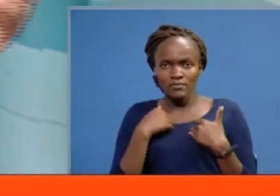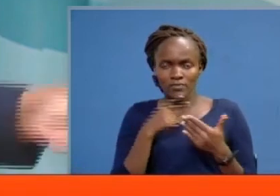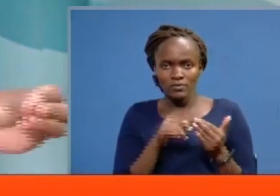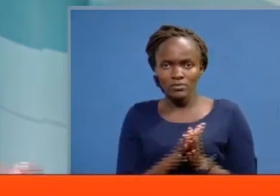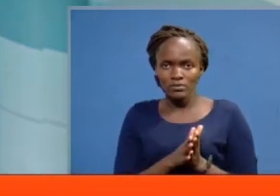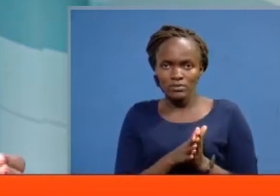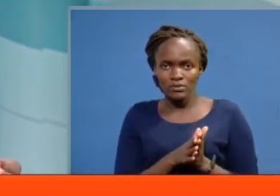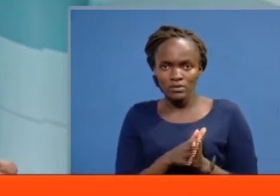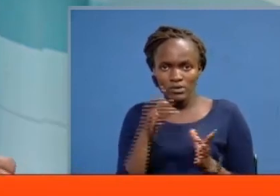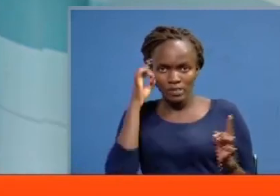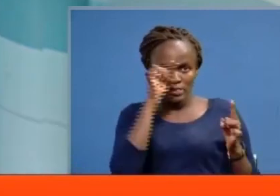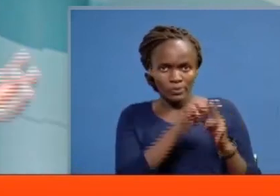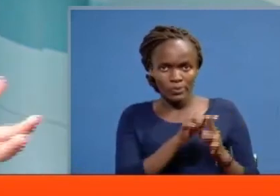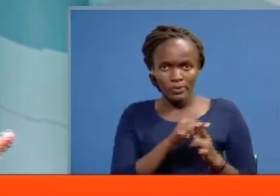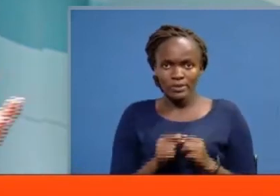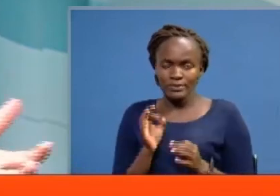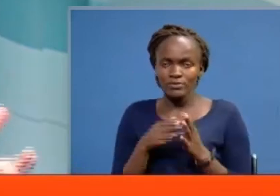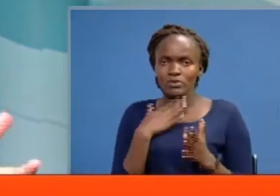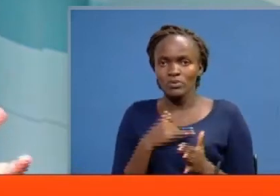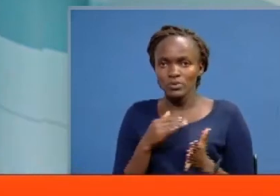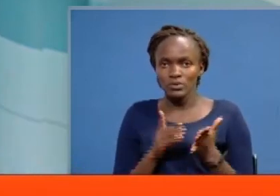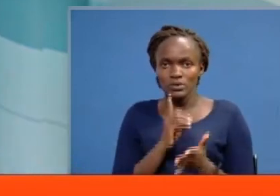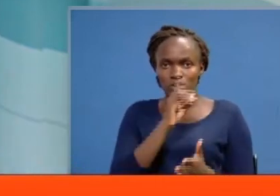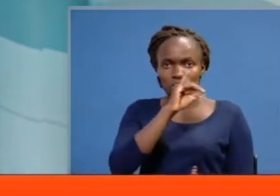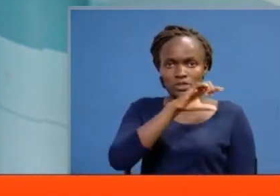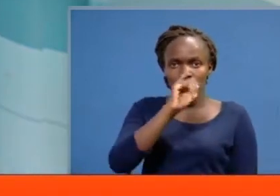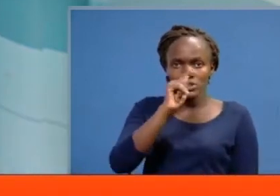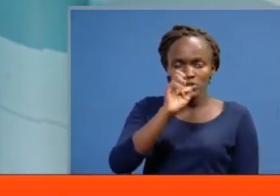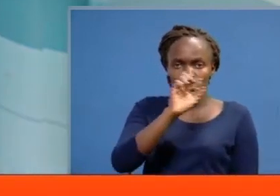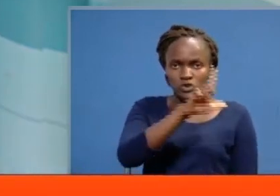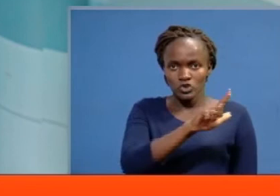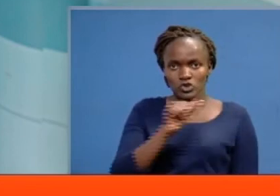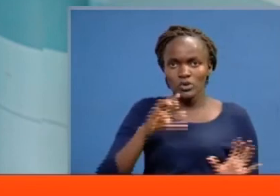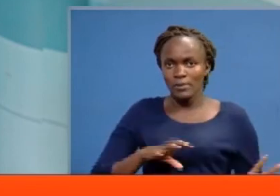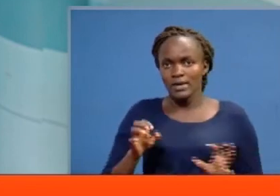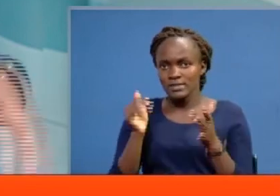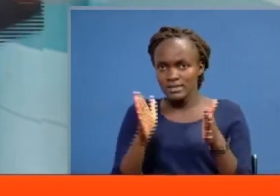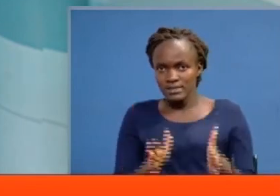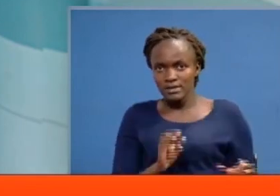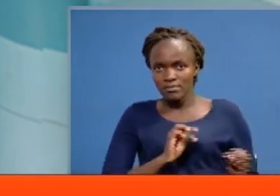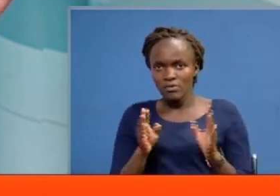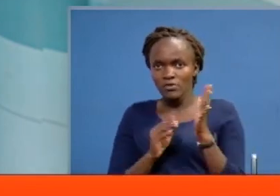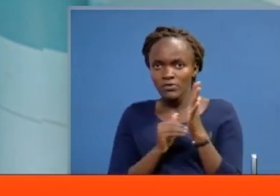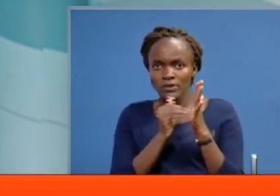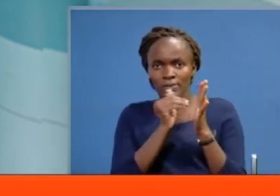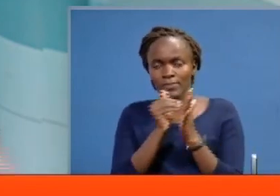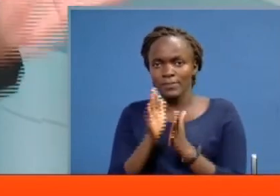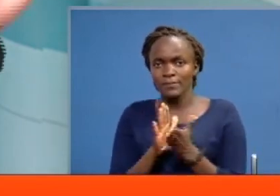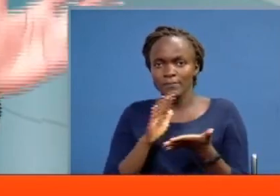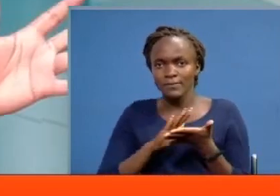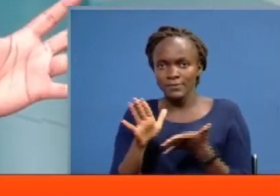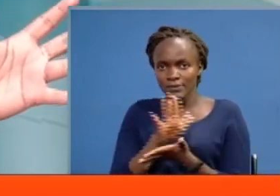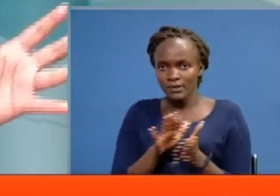a career goal. You know, if you want to be a digital marketer or you want to maybe move up your career ladder at a